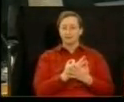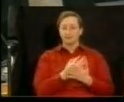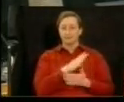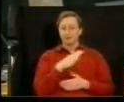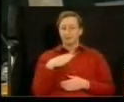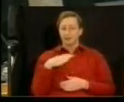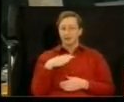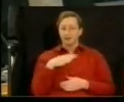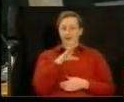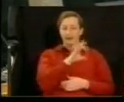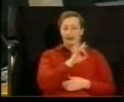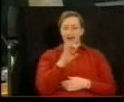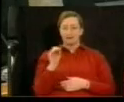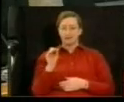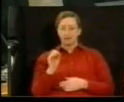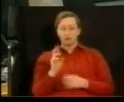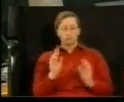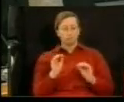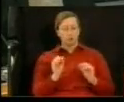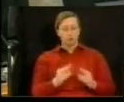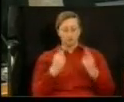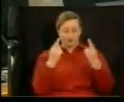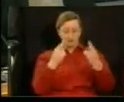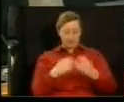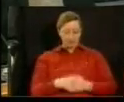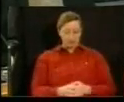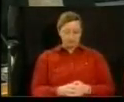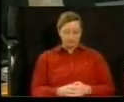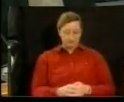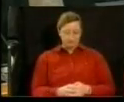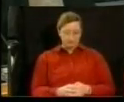of 8-0, no recommendation. Okay.